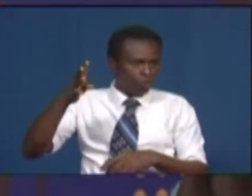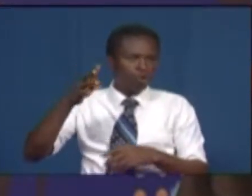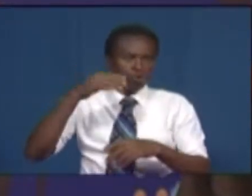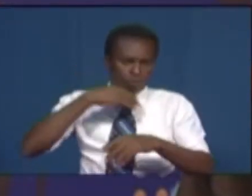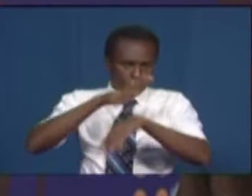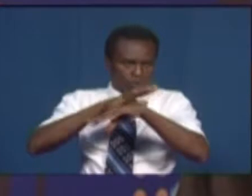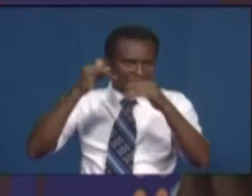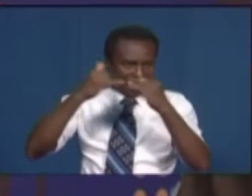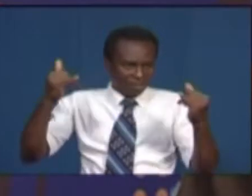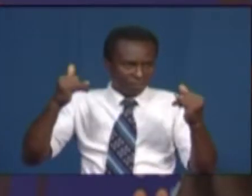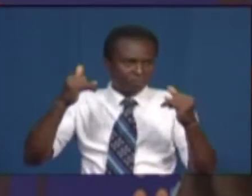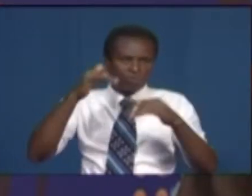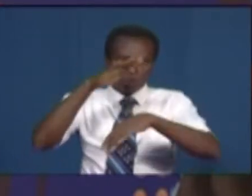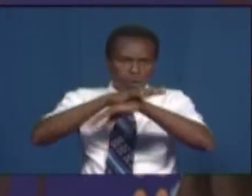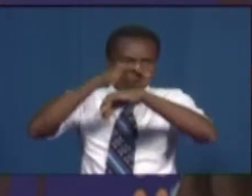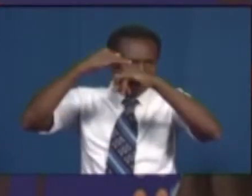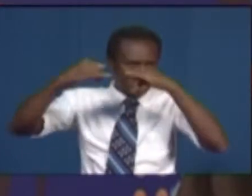on